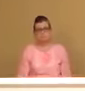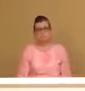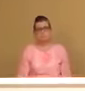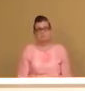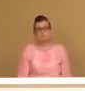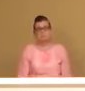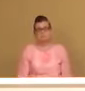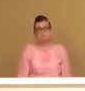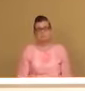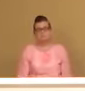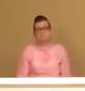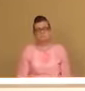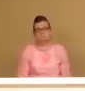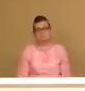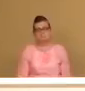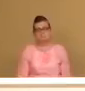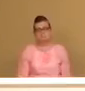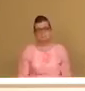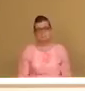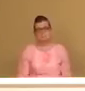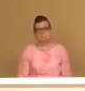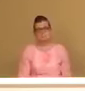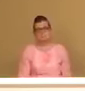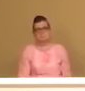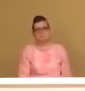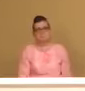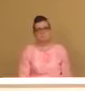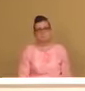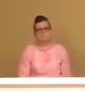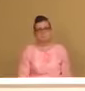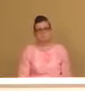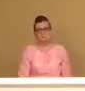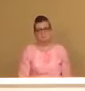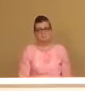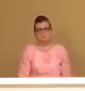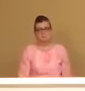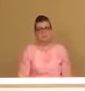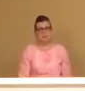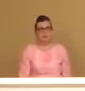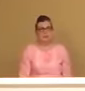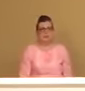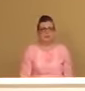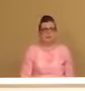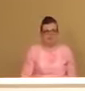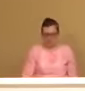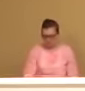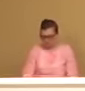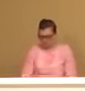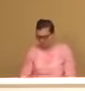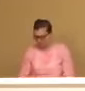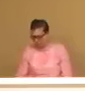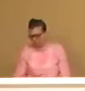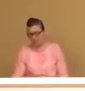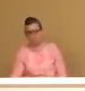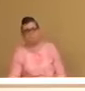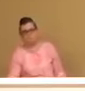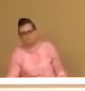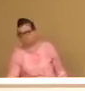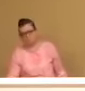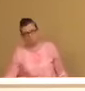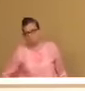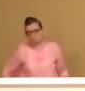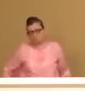23 years old, and was tore up very bad. Pelvis broken in 5 places, just all kind of internal lung damage,